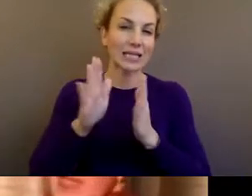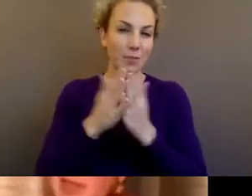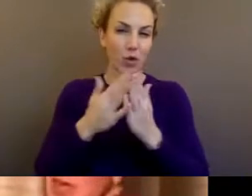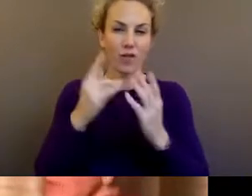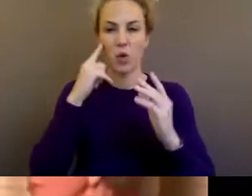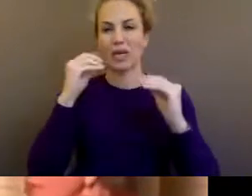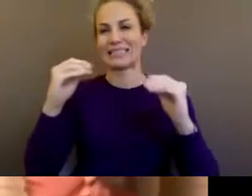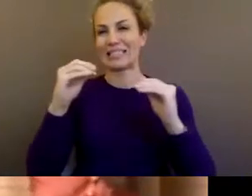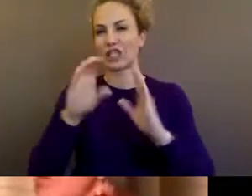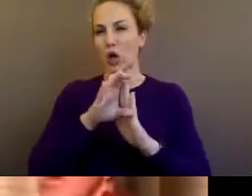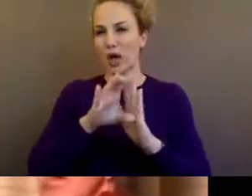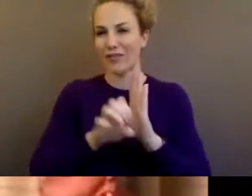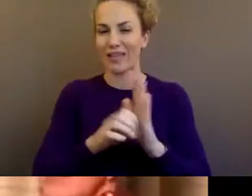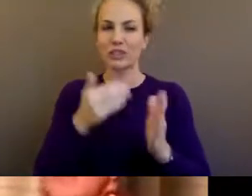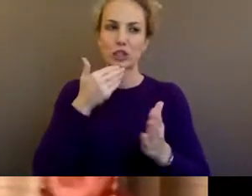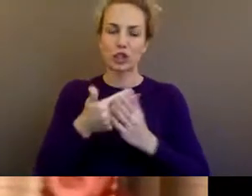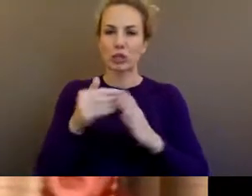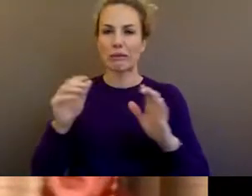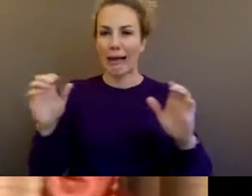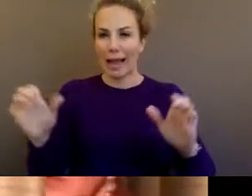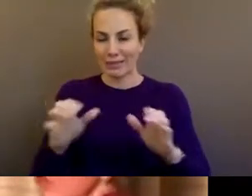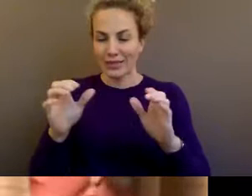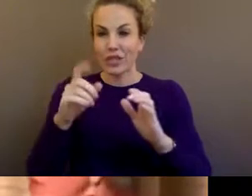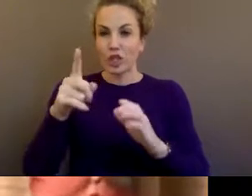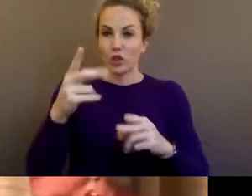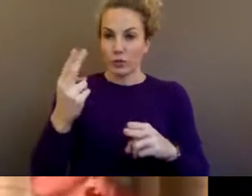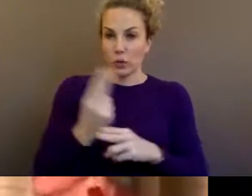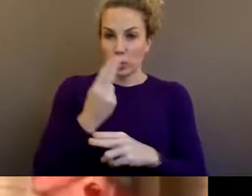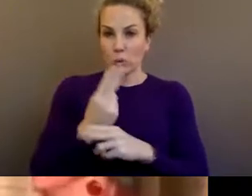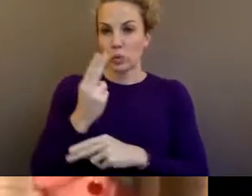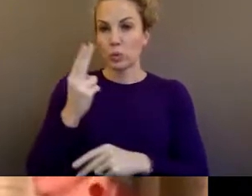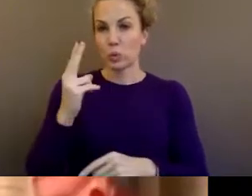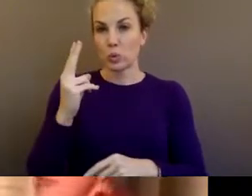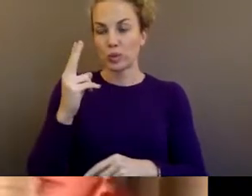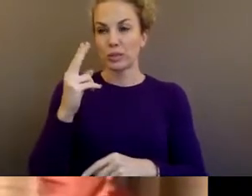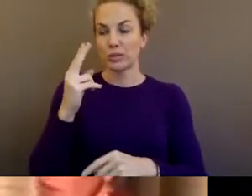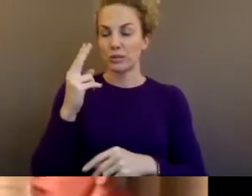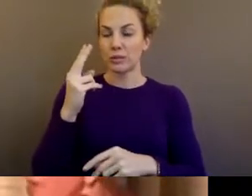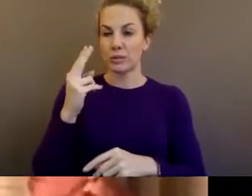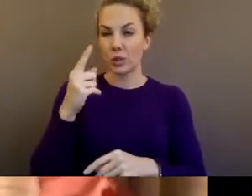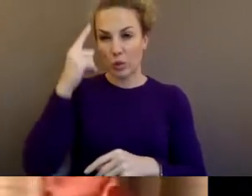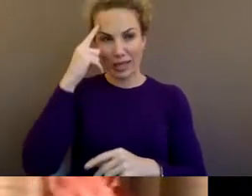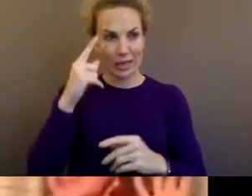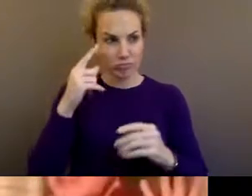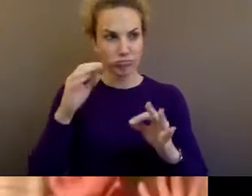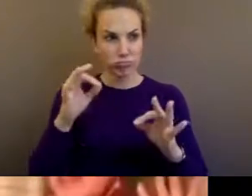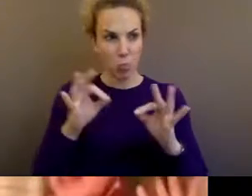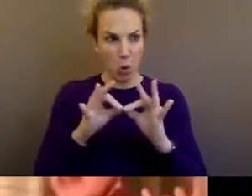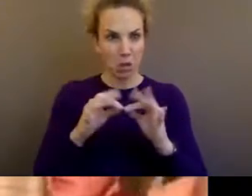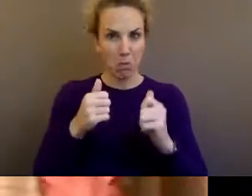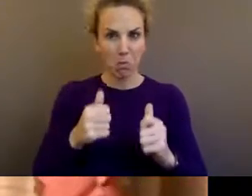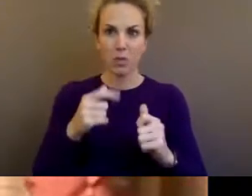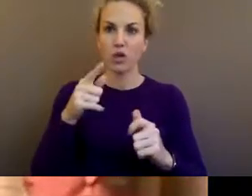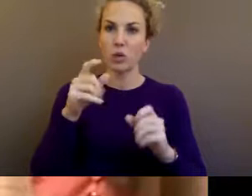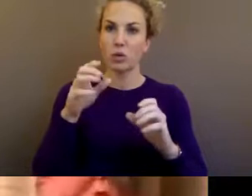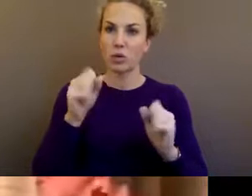that has lots of good activities. If you have used it, you think it's worthwhile, you can do